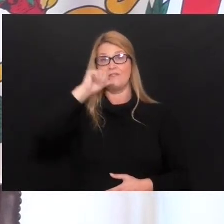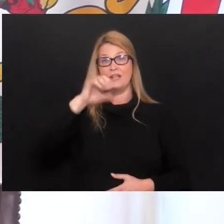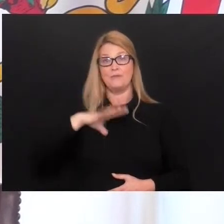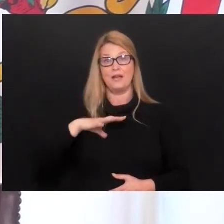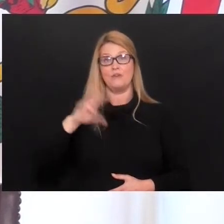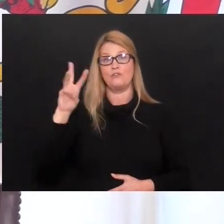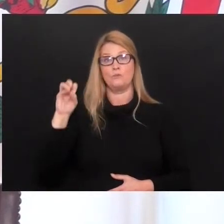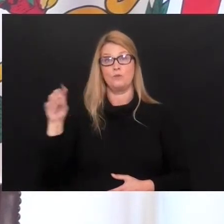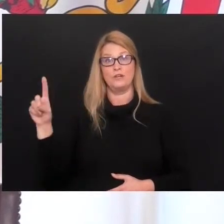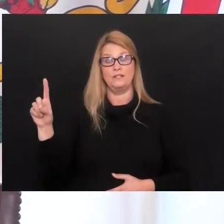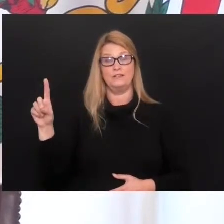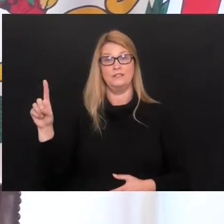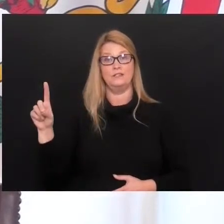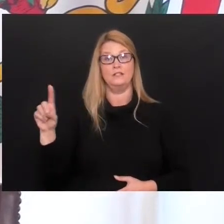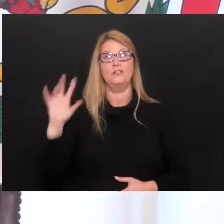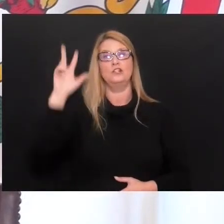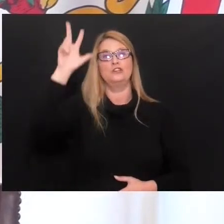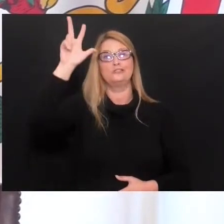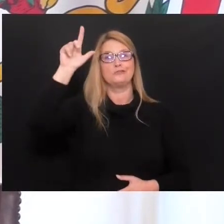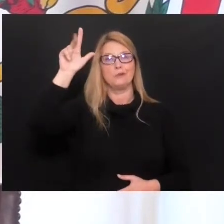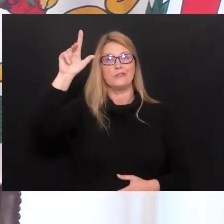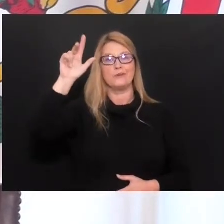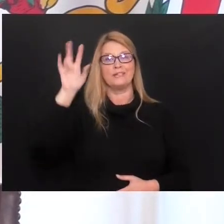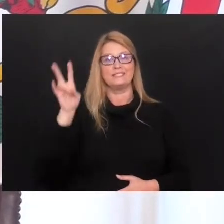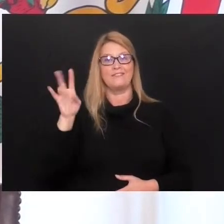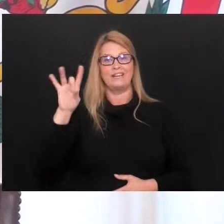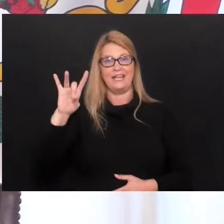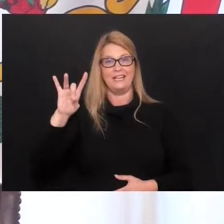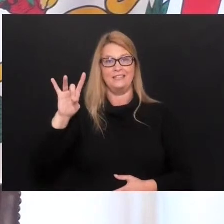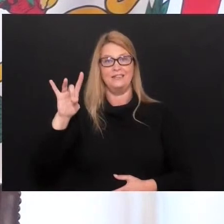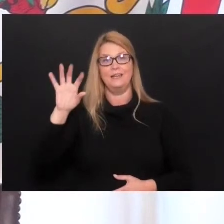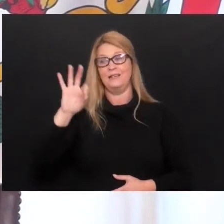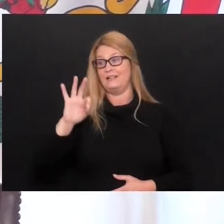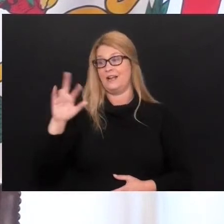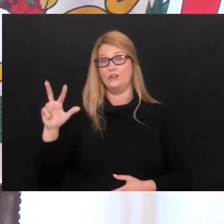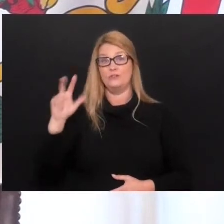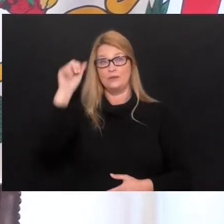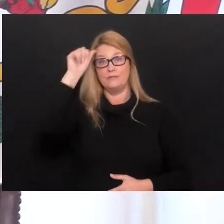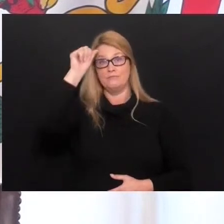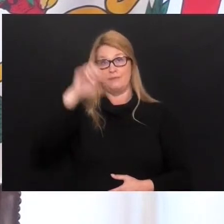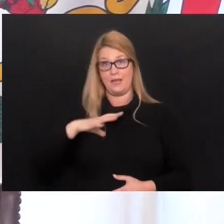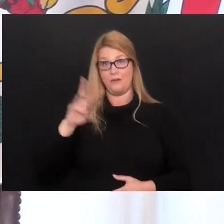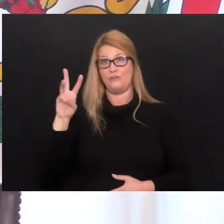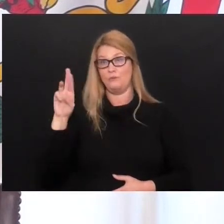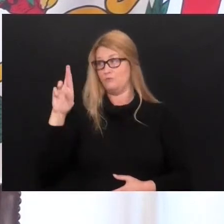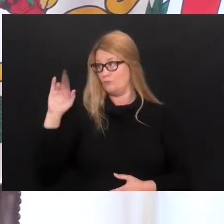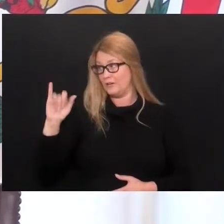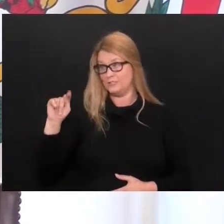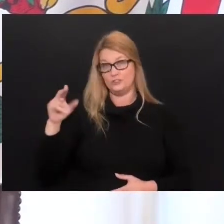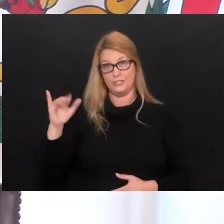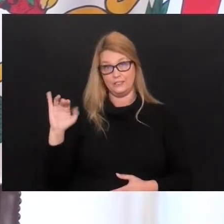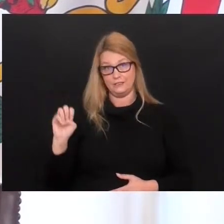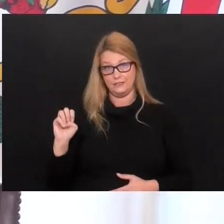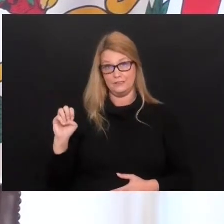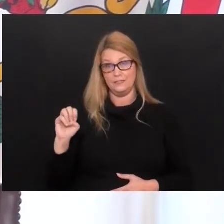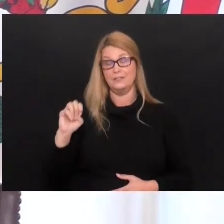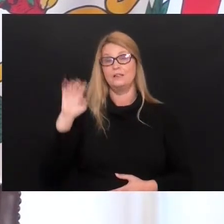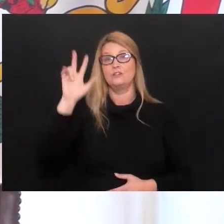from Wood County. Our 2,378th death is a 93-year-old male from Ritchie County.